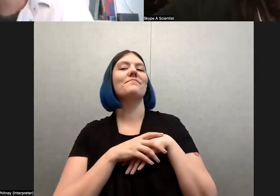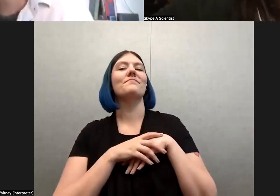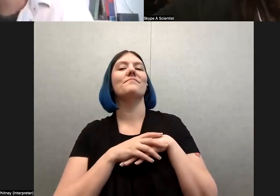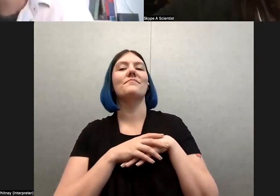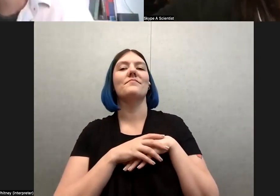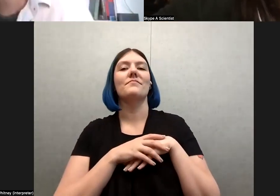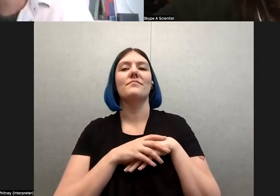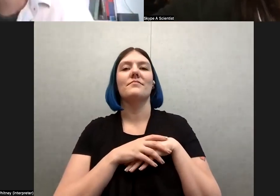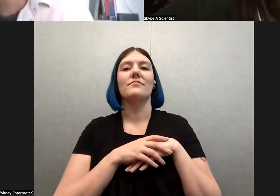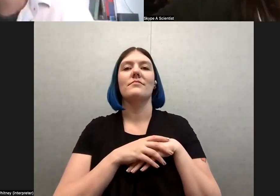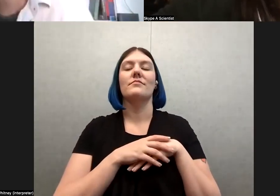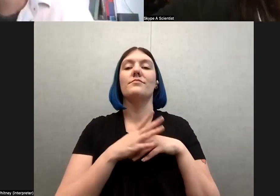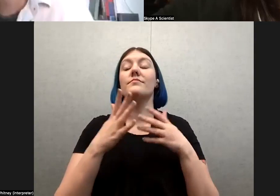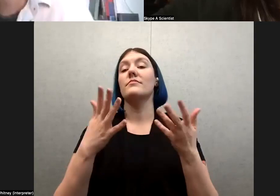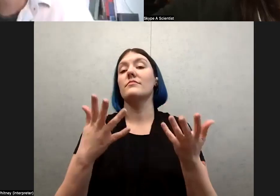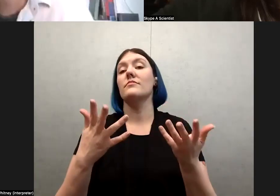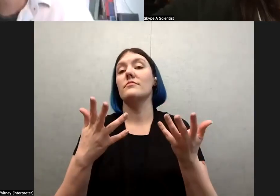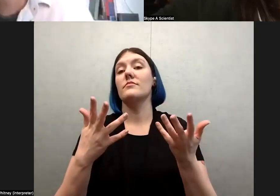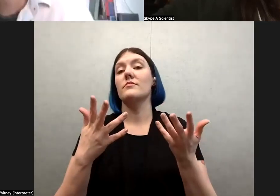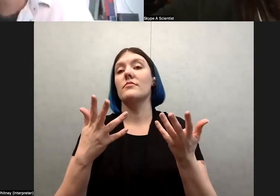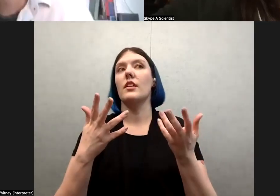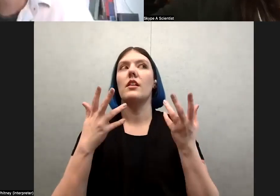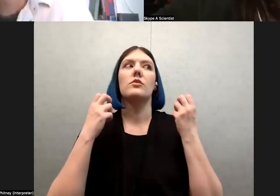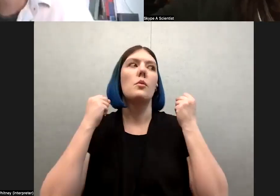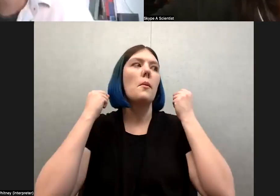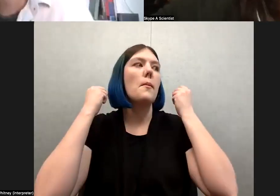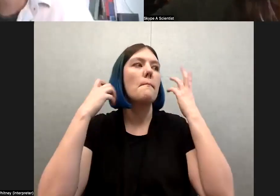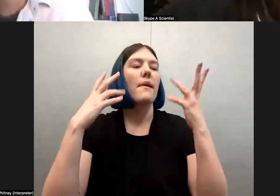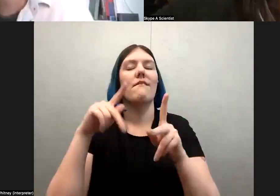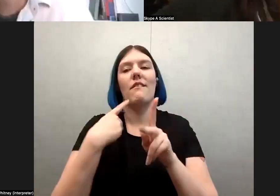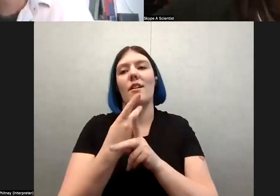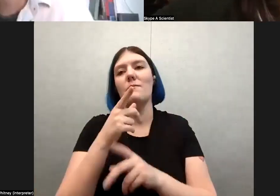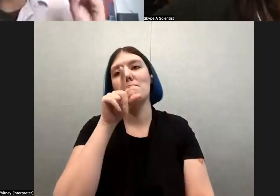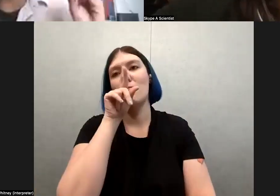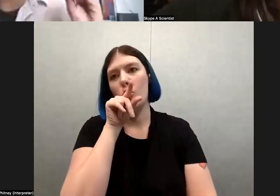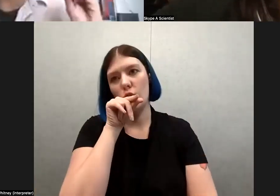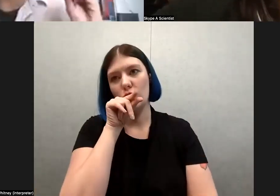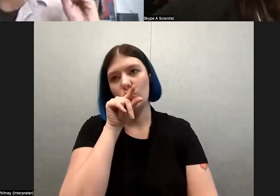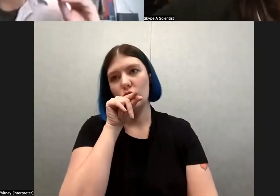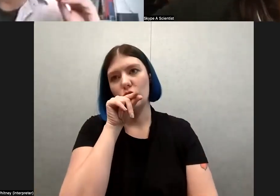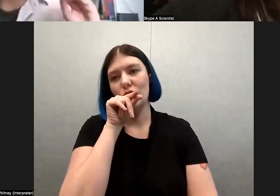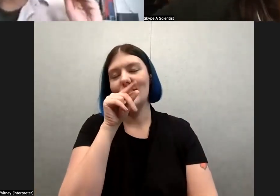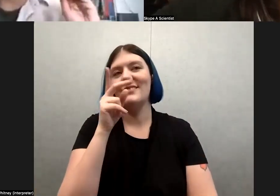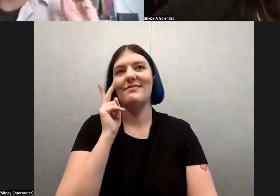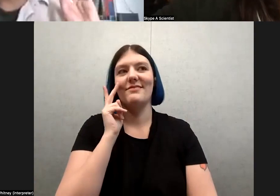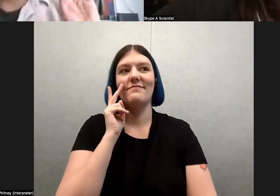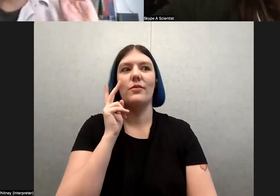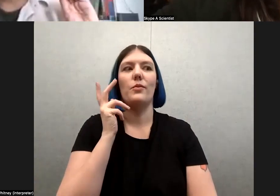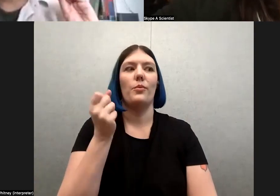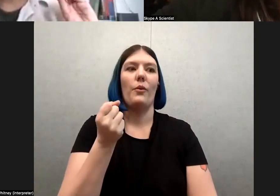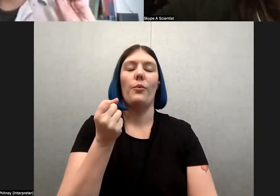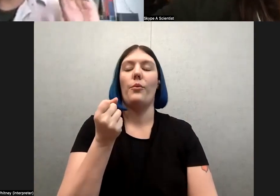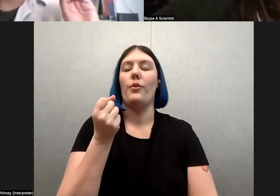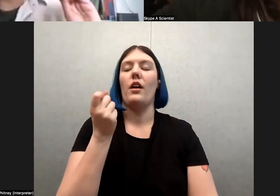not, especially there are so many types of birds that come through the Everglades. So I'm telling you,